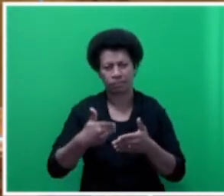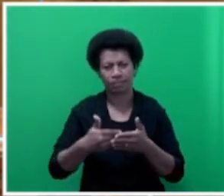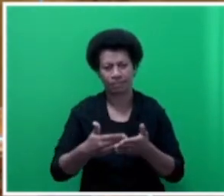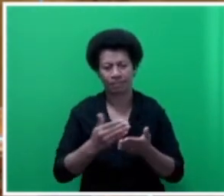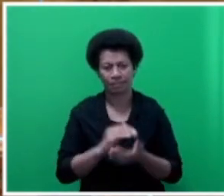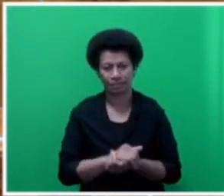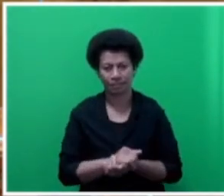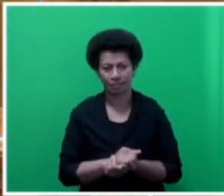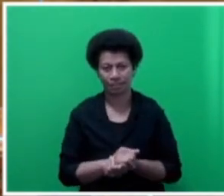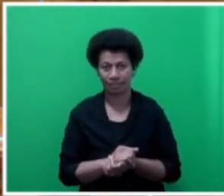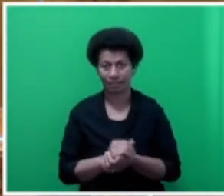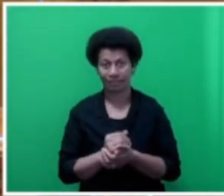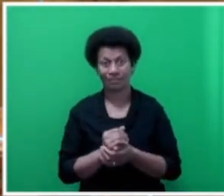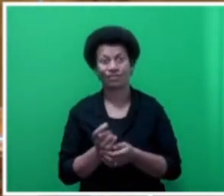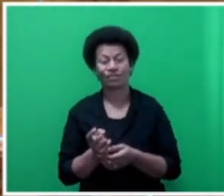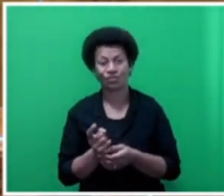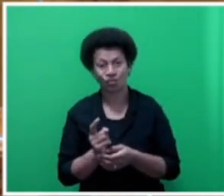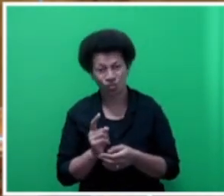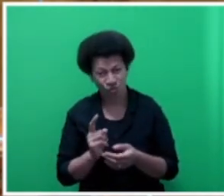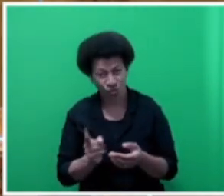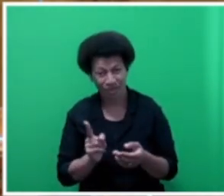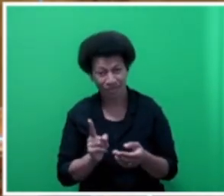while the rich, including the